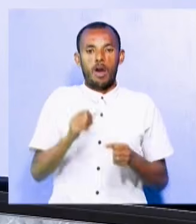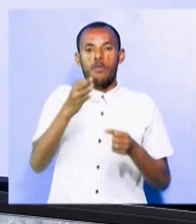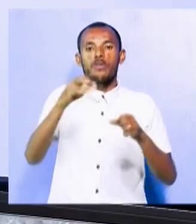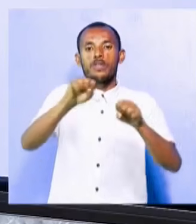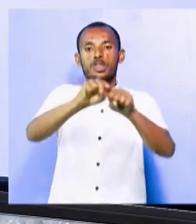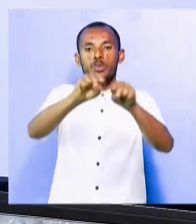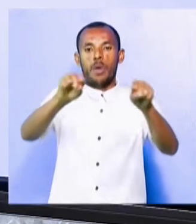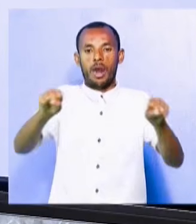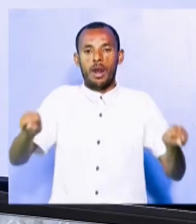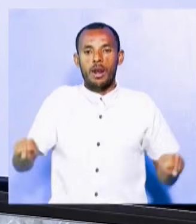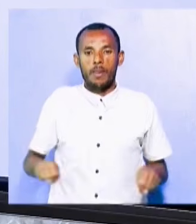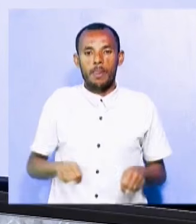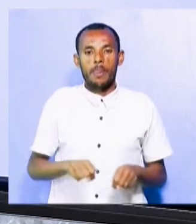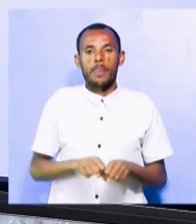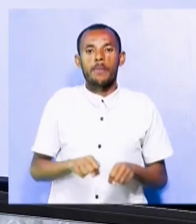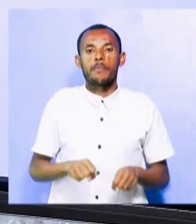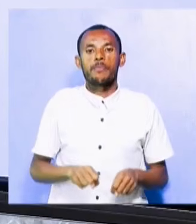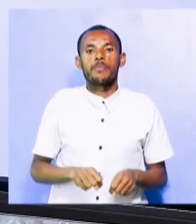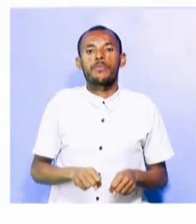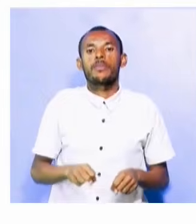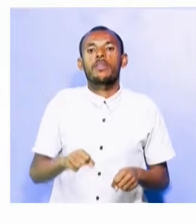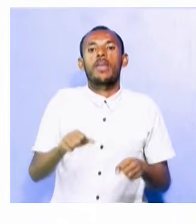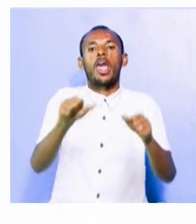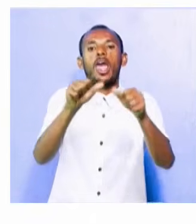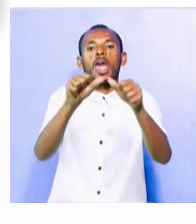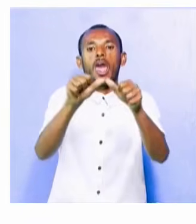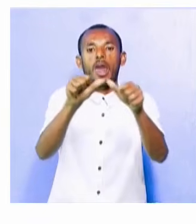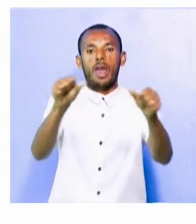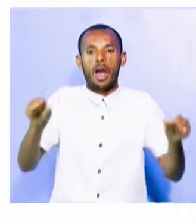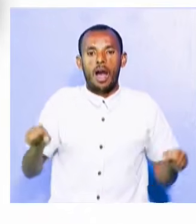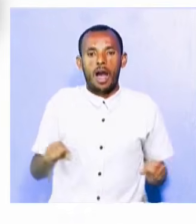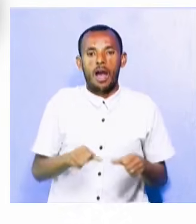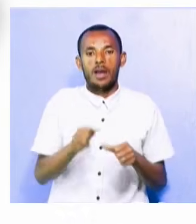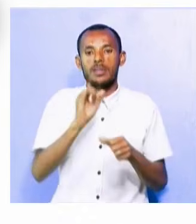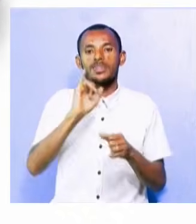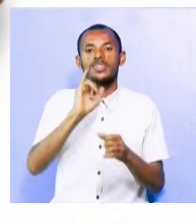Okay, so area is calculated as